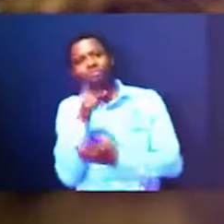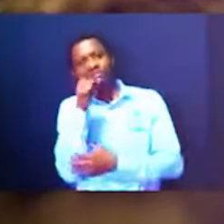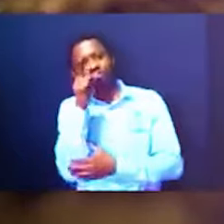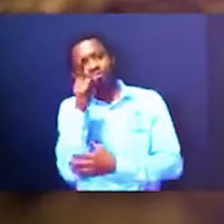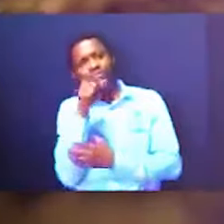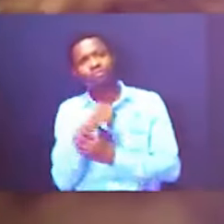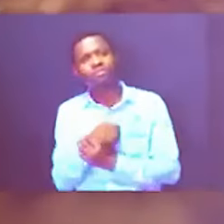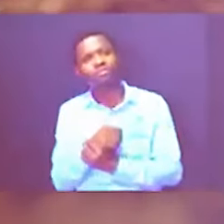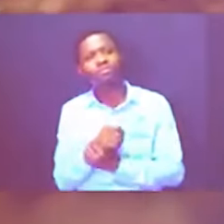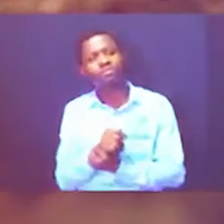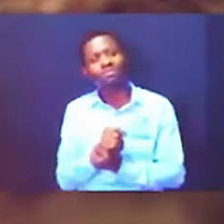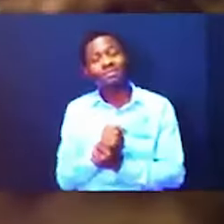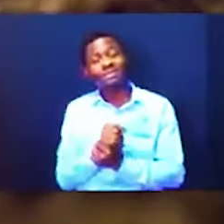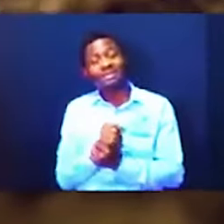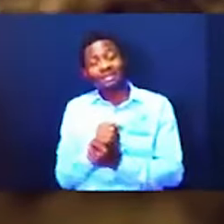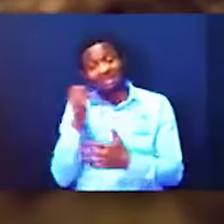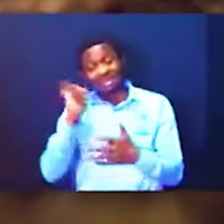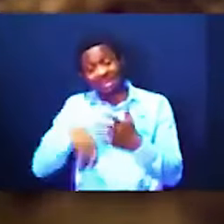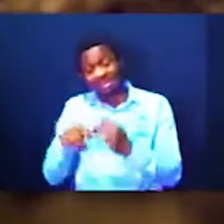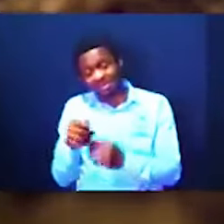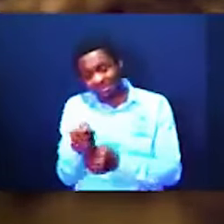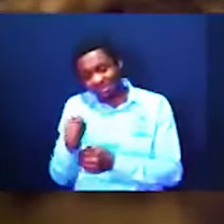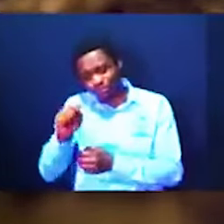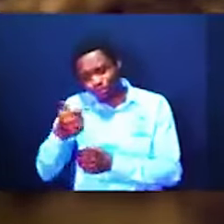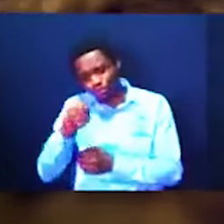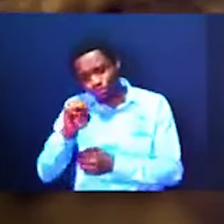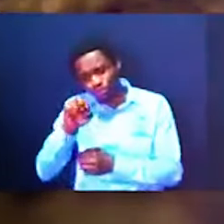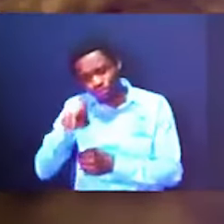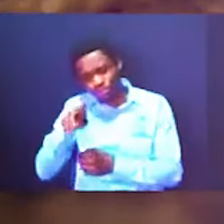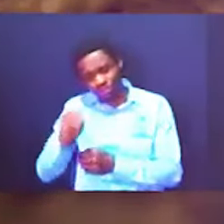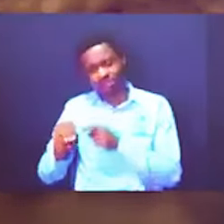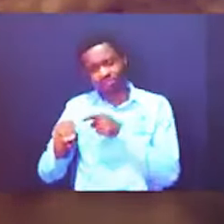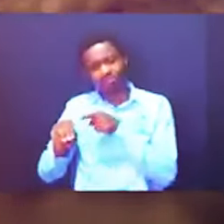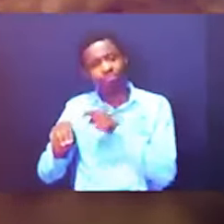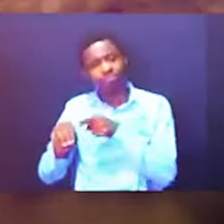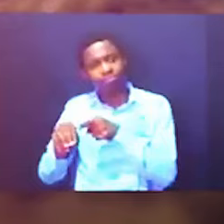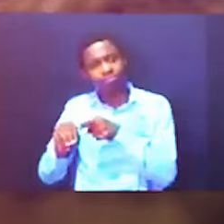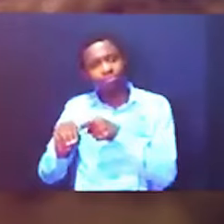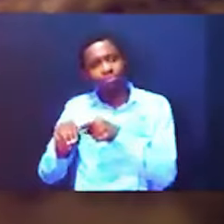seed is the germ or